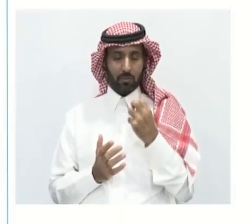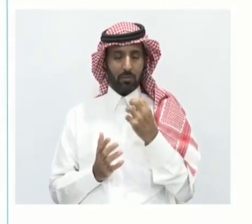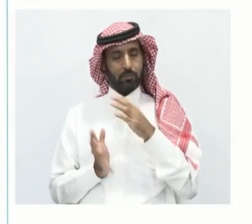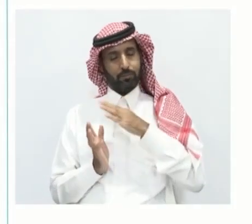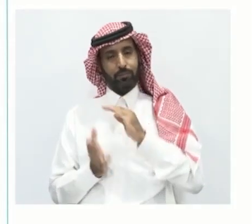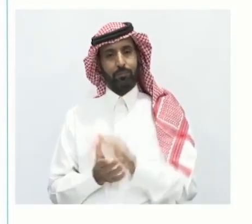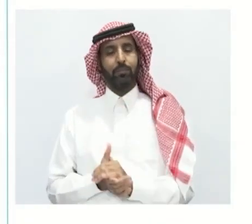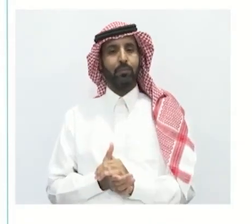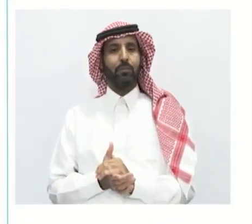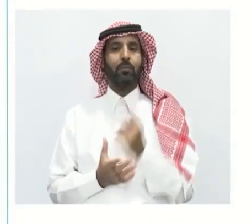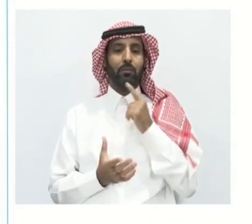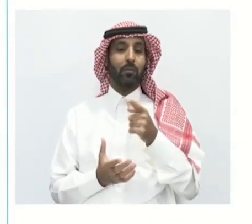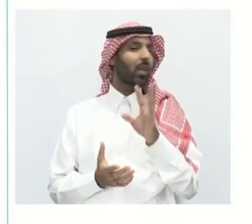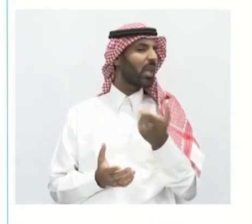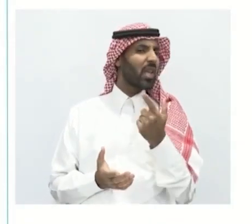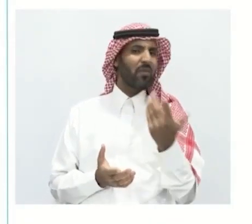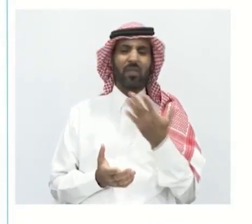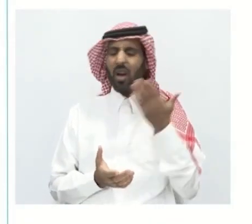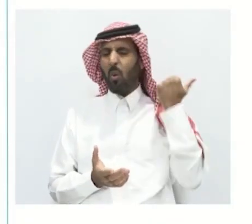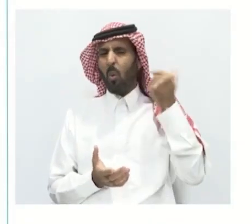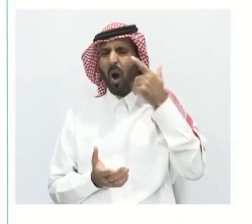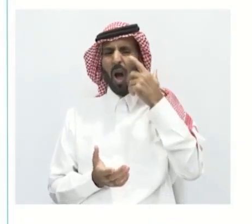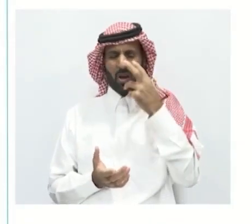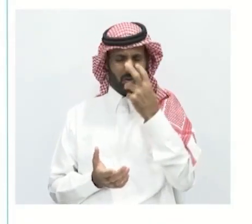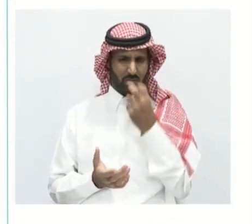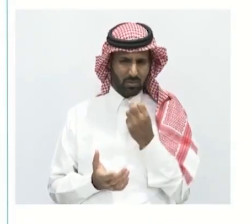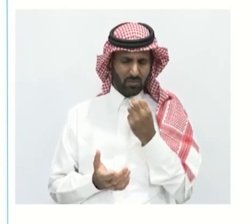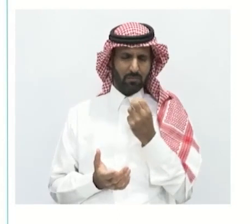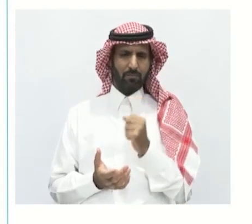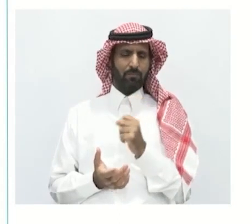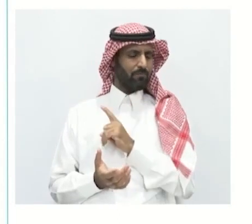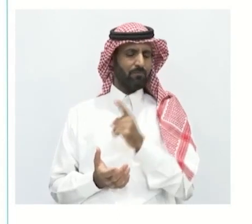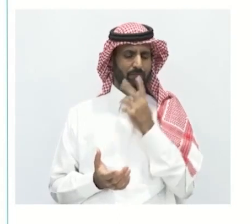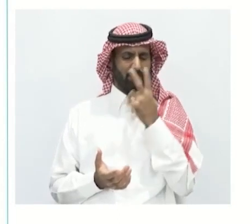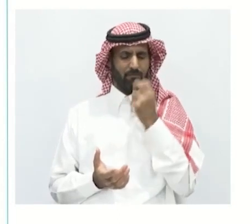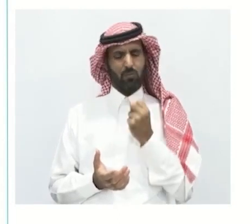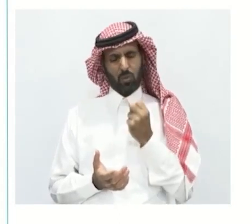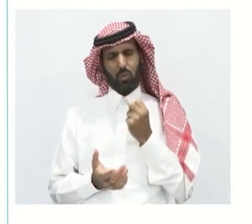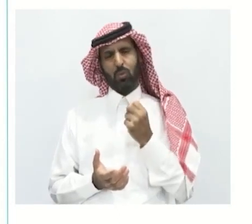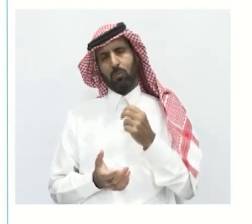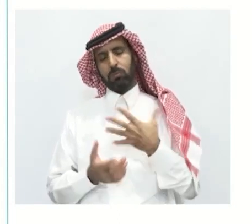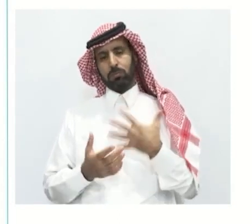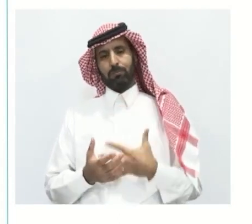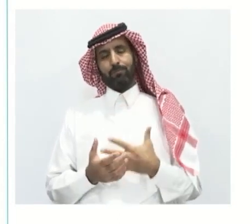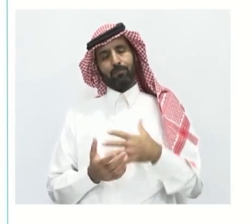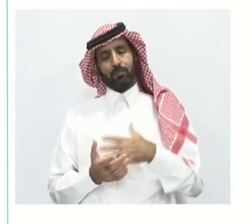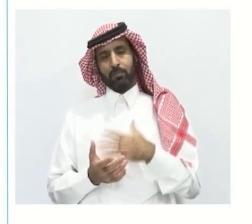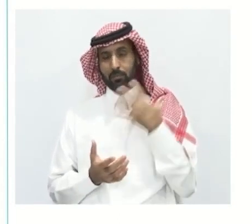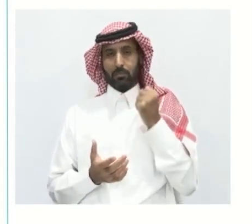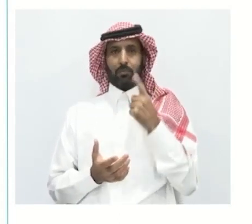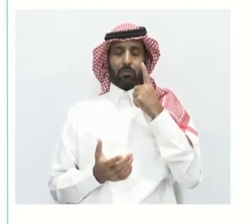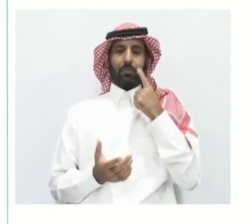about his sleeping, we say, how did Umar used to sleep? You say, Umar didn't used to sleep well. He used to be